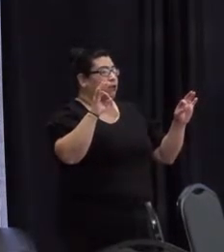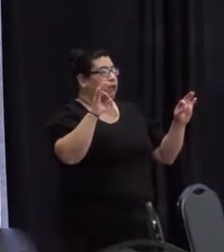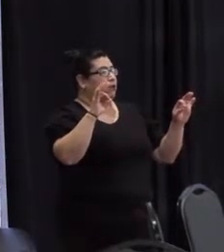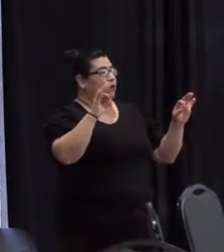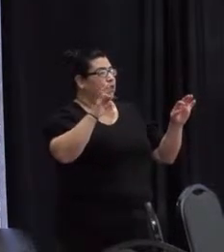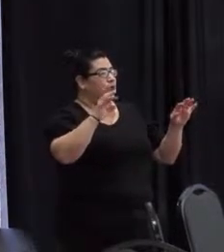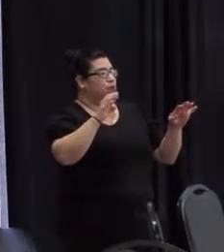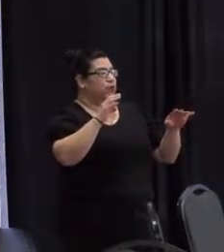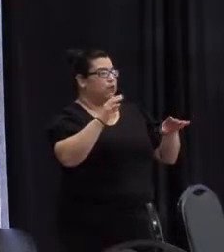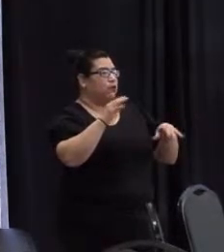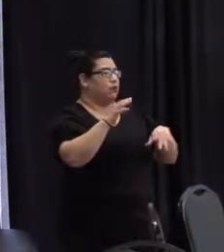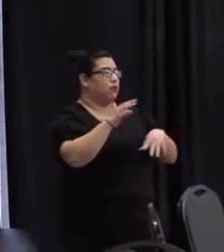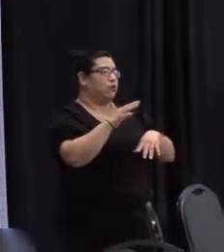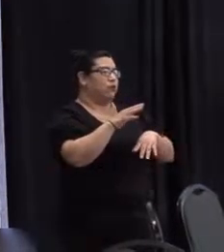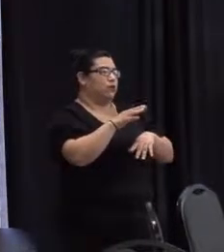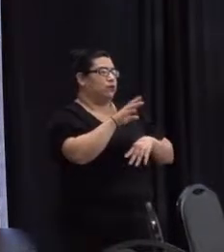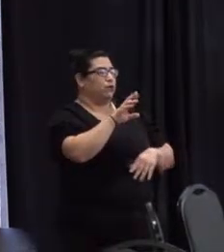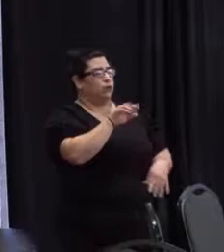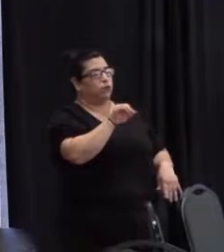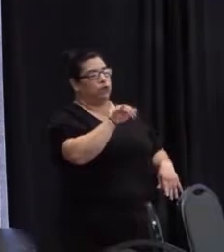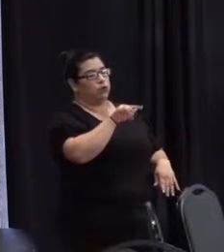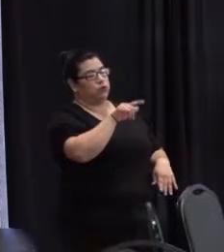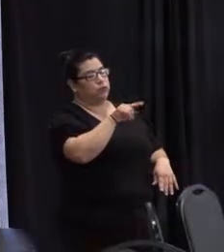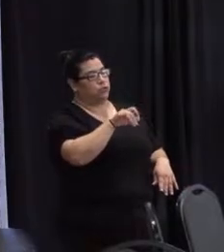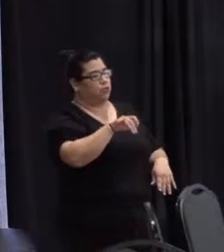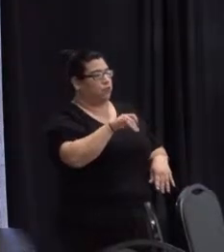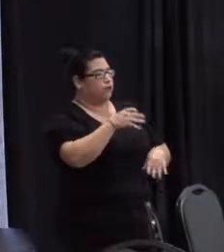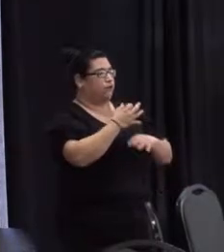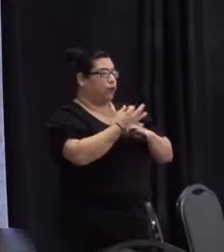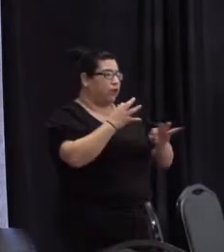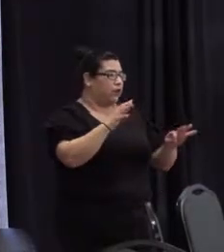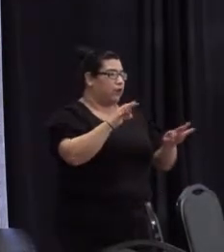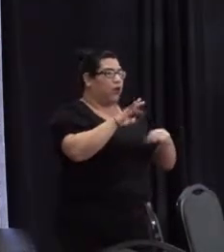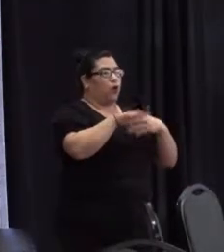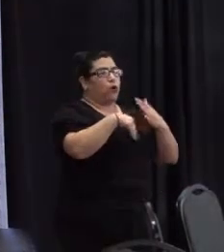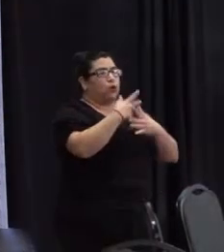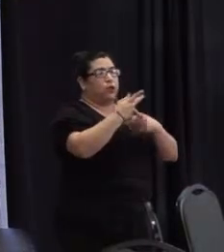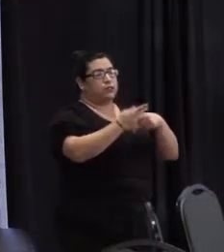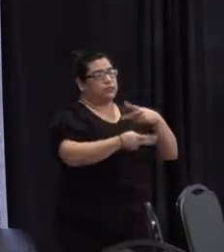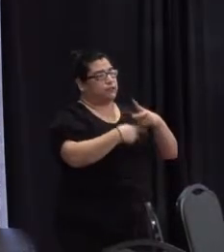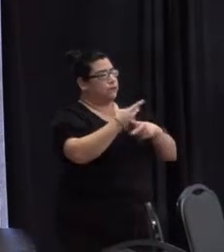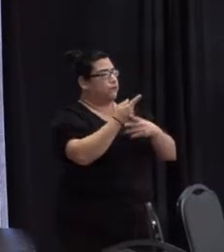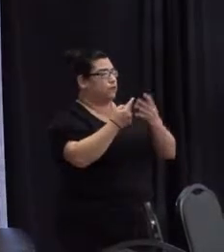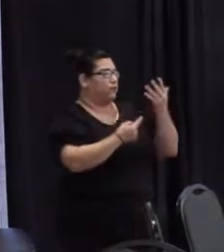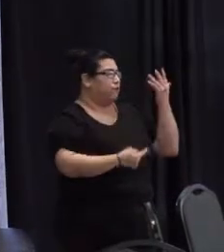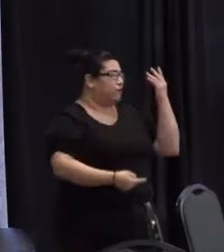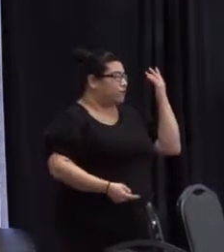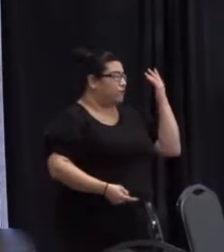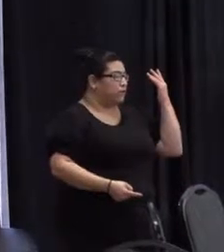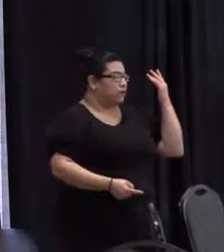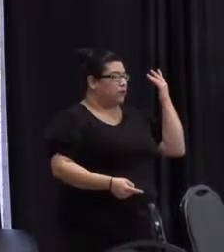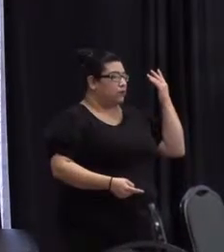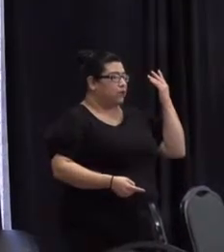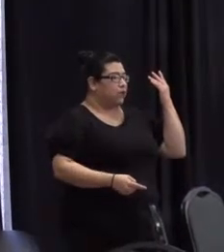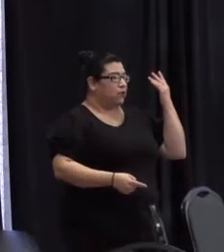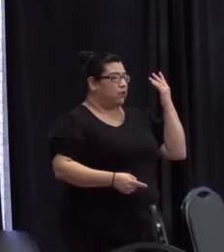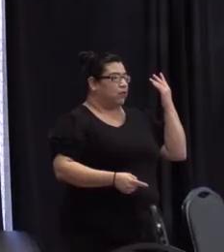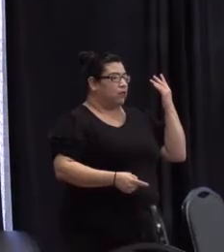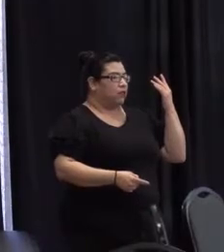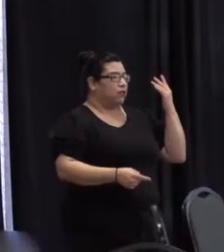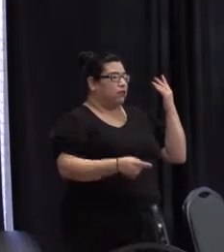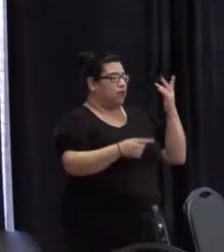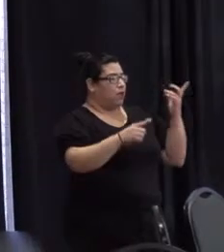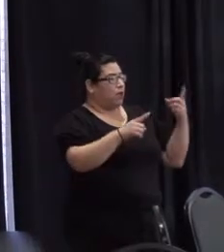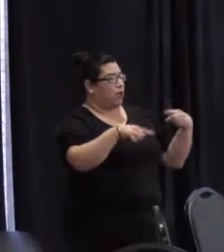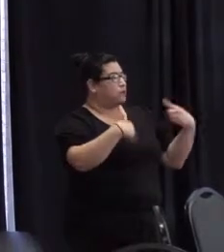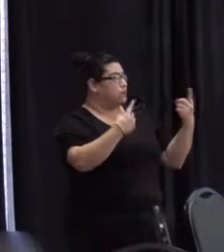royalty-free music, royalty-free images, all kinds of stuff that that has